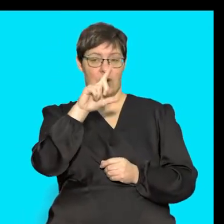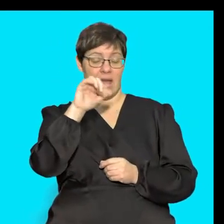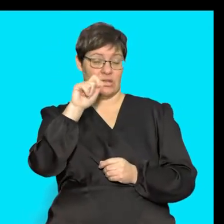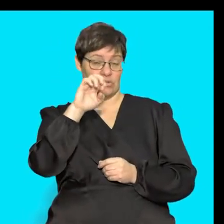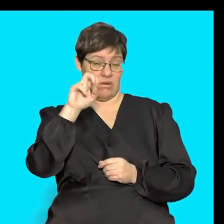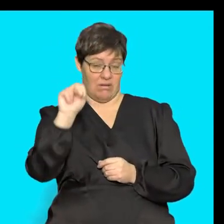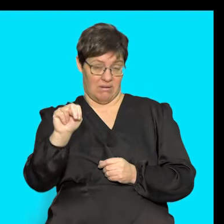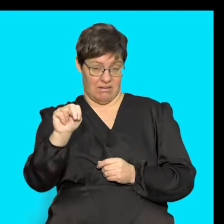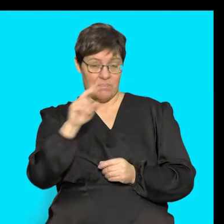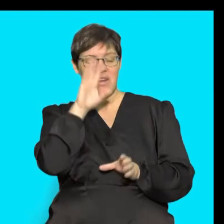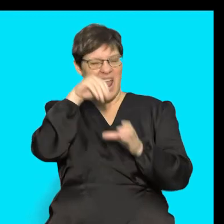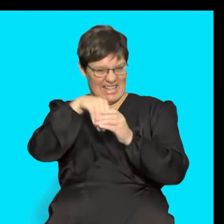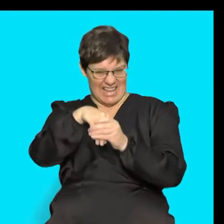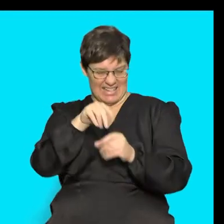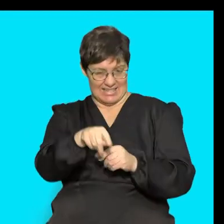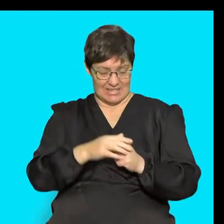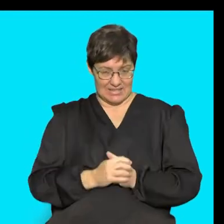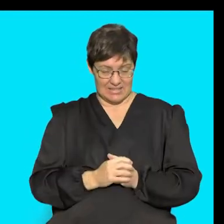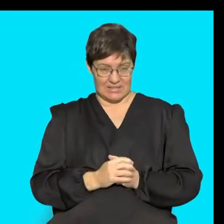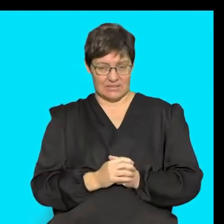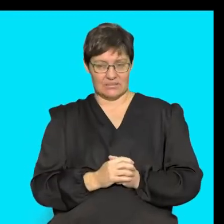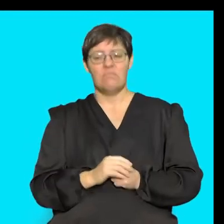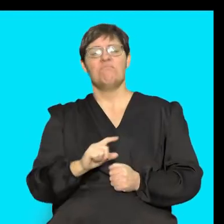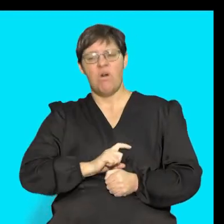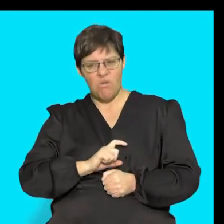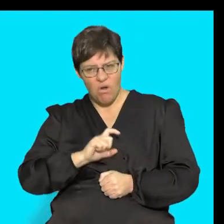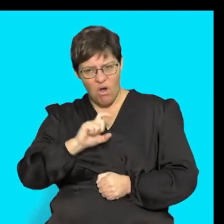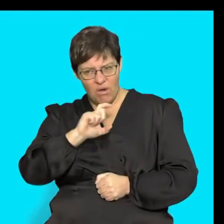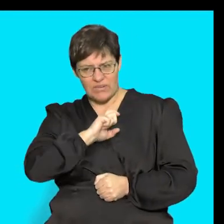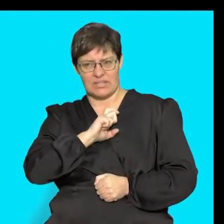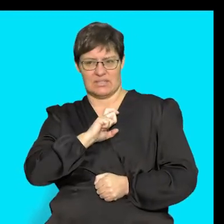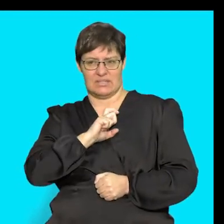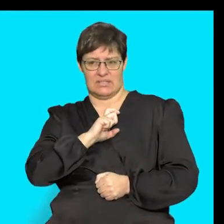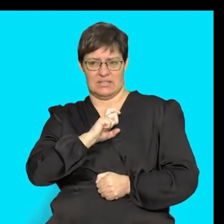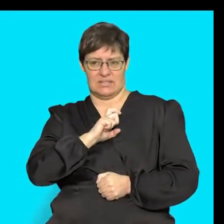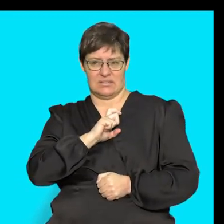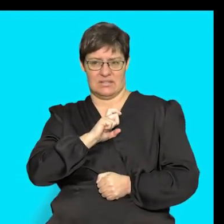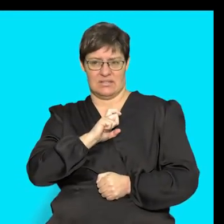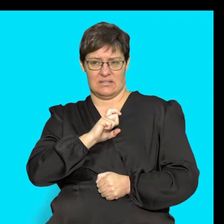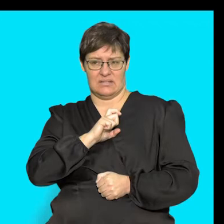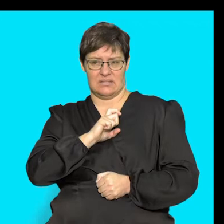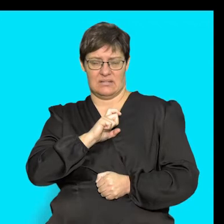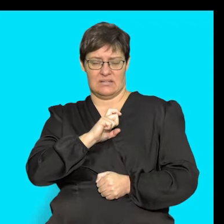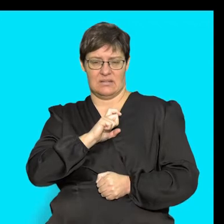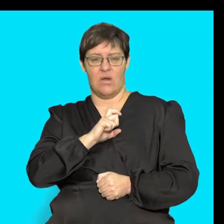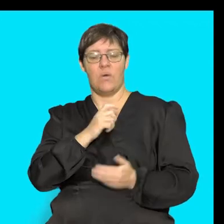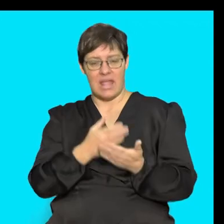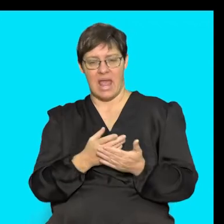Okay, and that is what is important. With confidence, we can predict